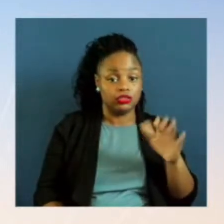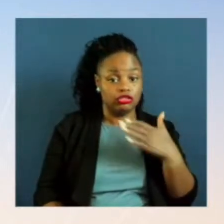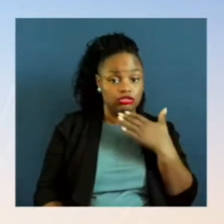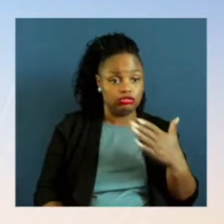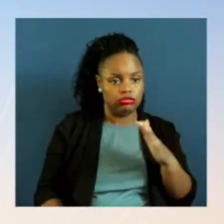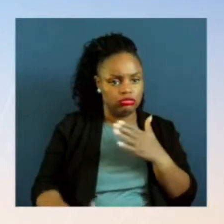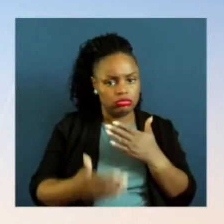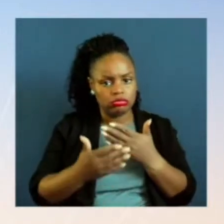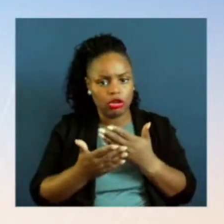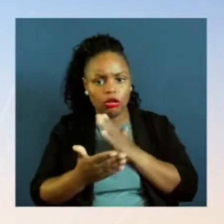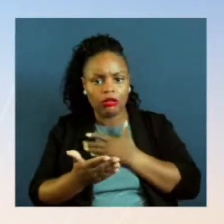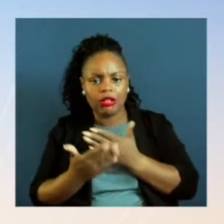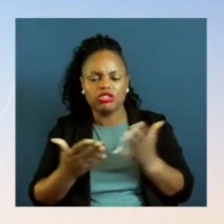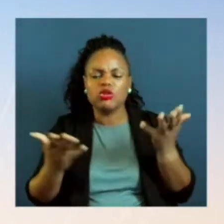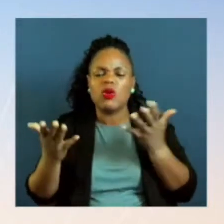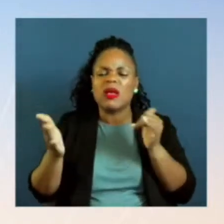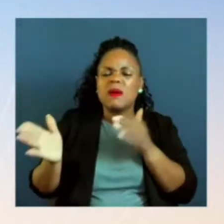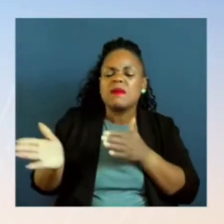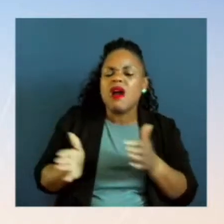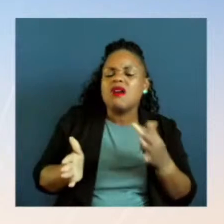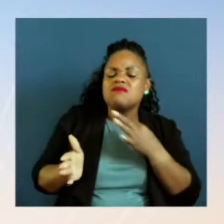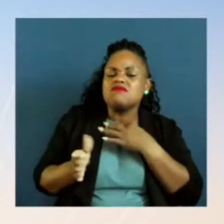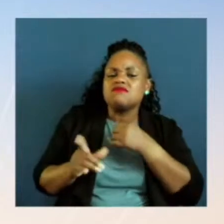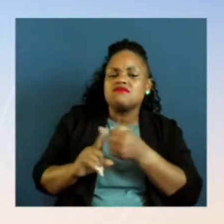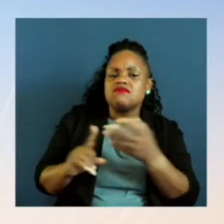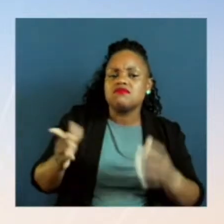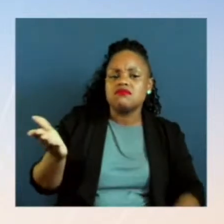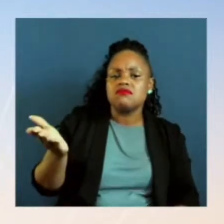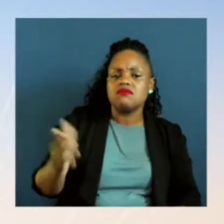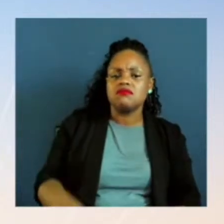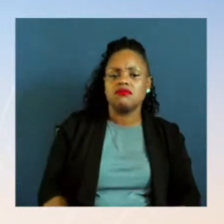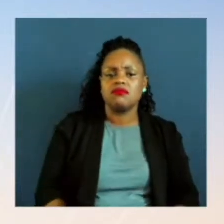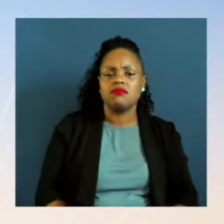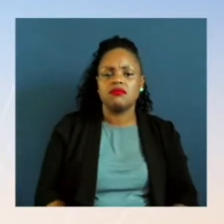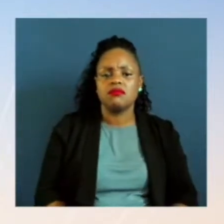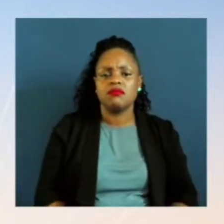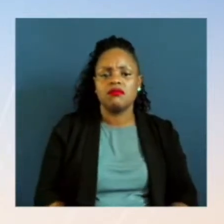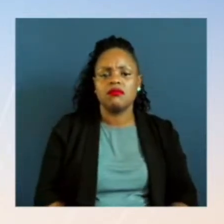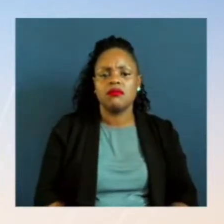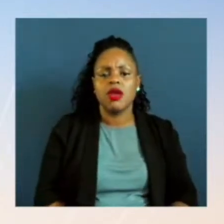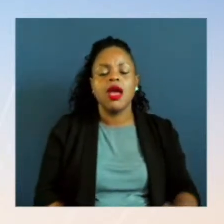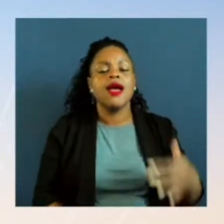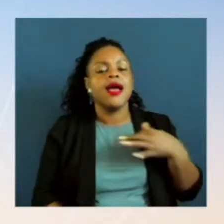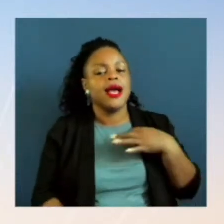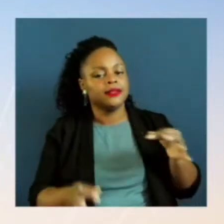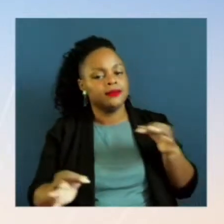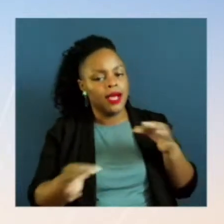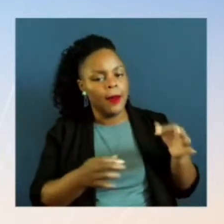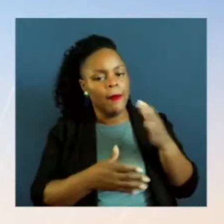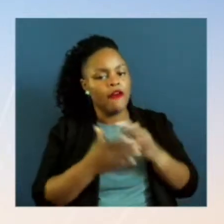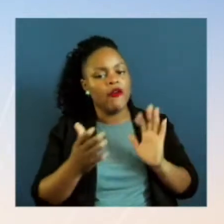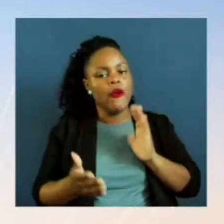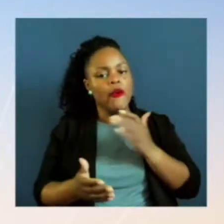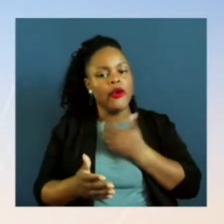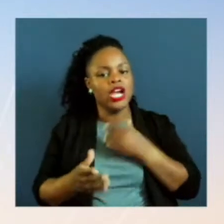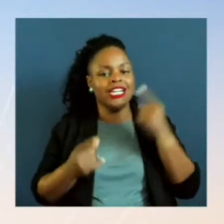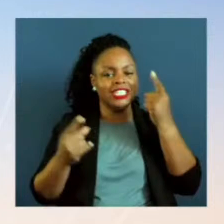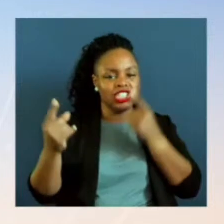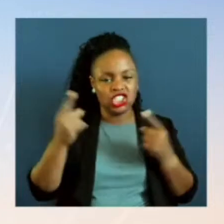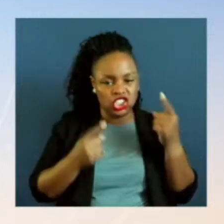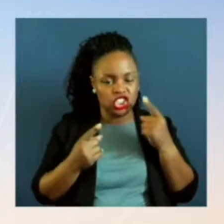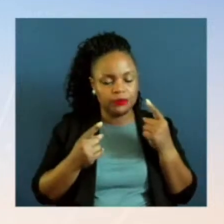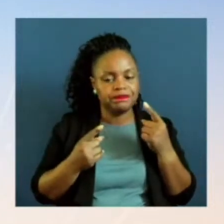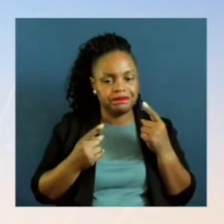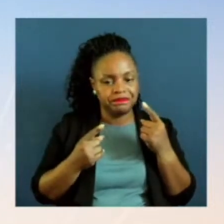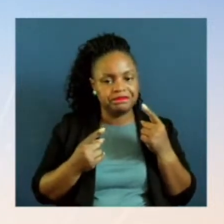an overview of kind of what some of the considerations and good questions are. Yeah. Right? Yes, but no one should